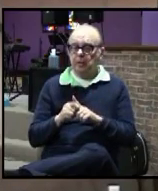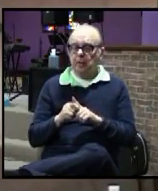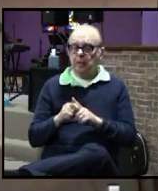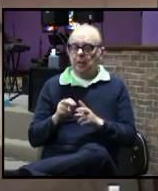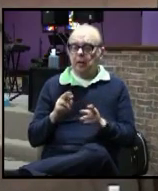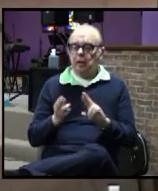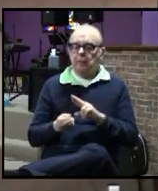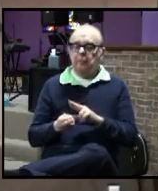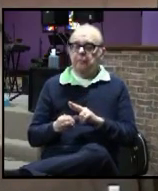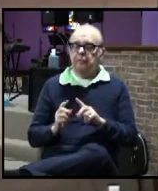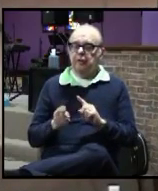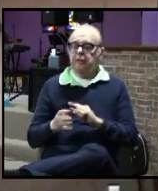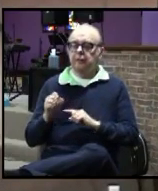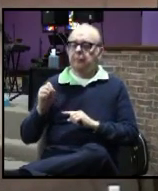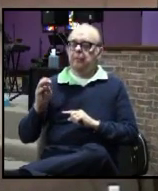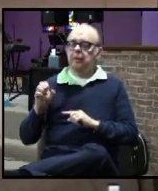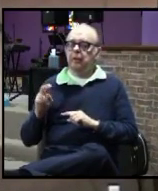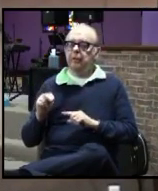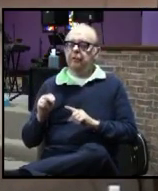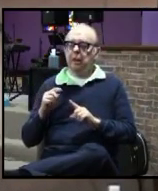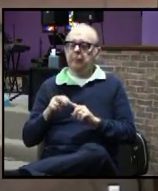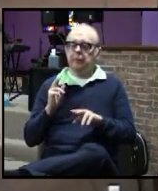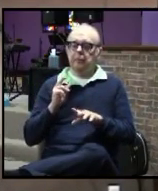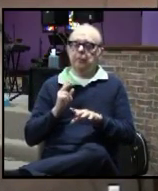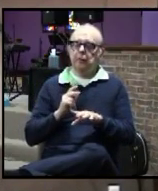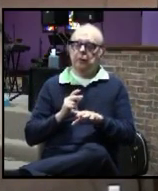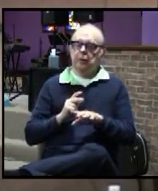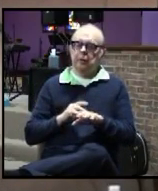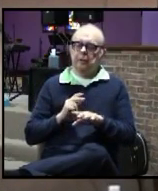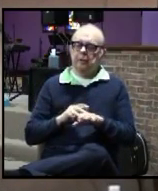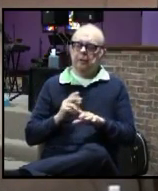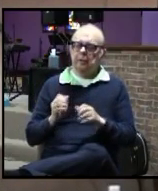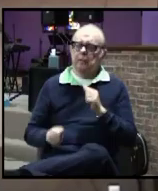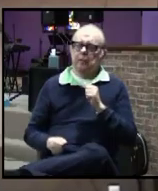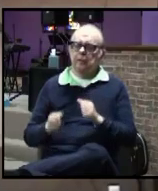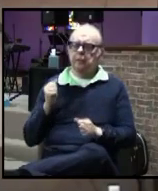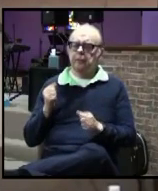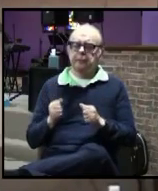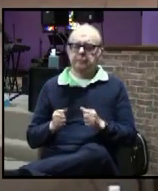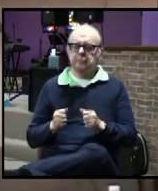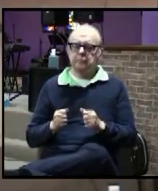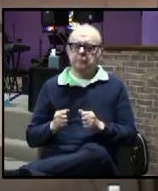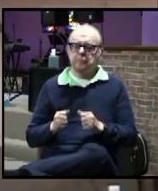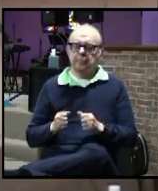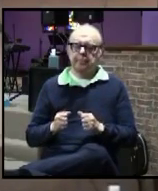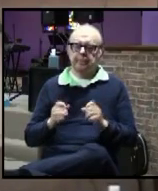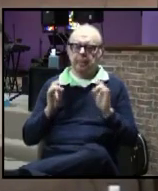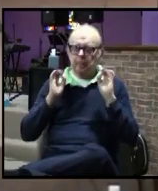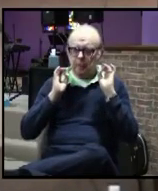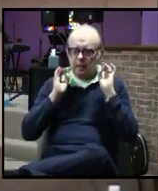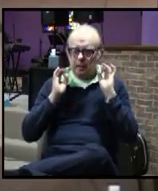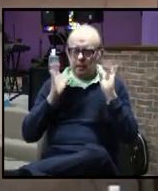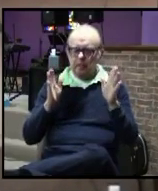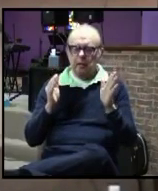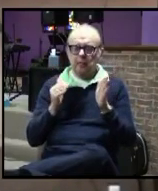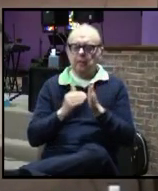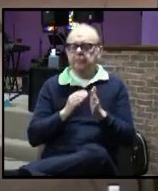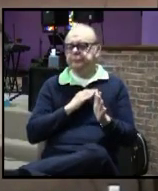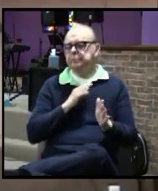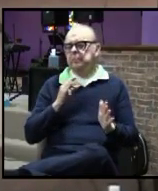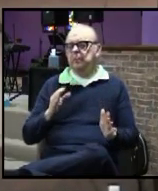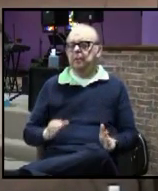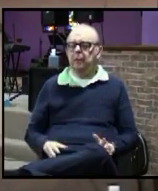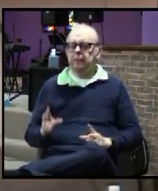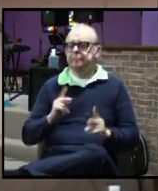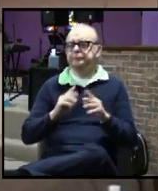changed him from Simon to Peter. He took one of the most ferociously